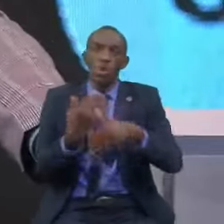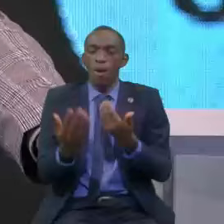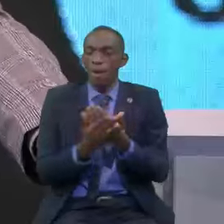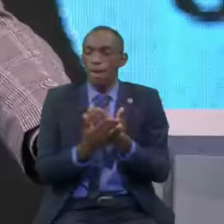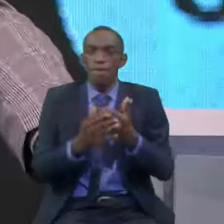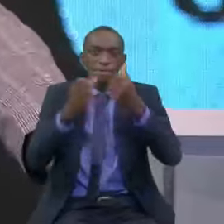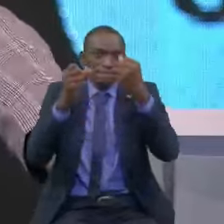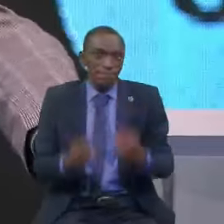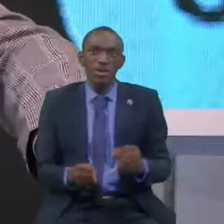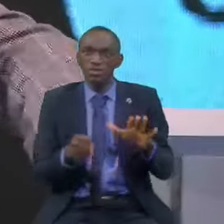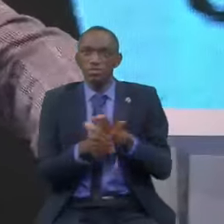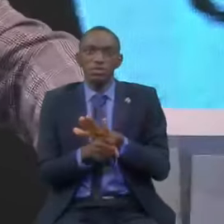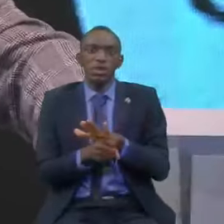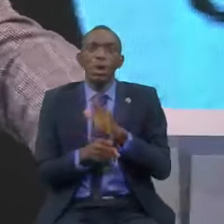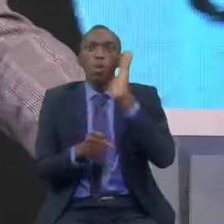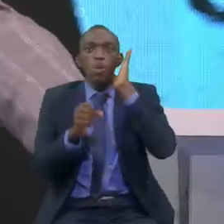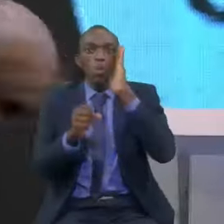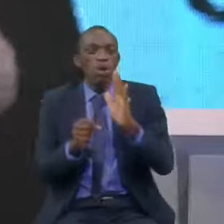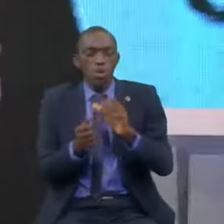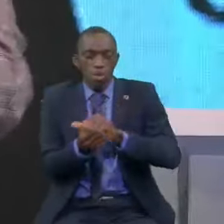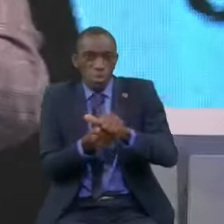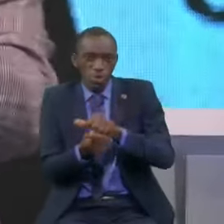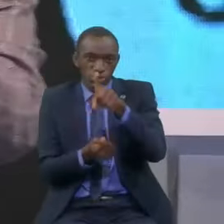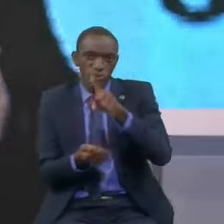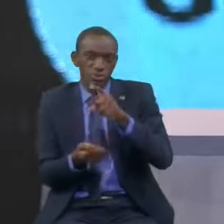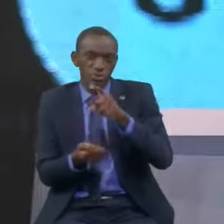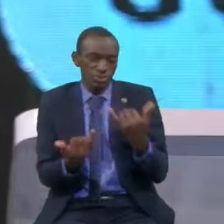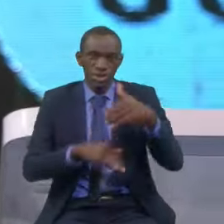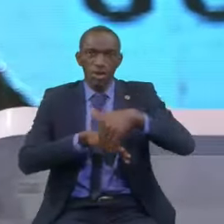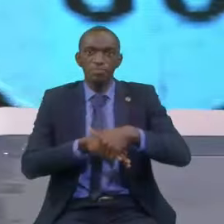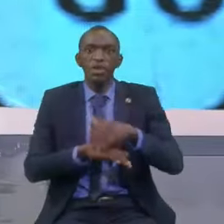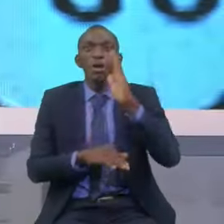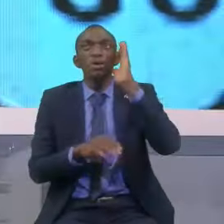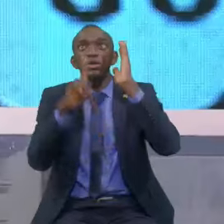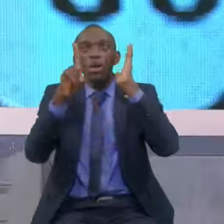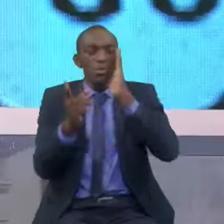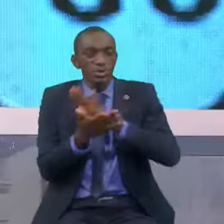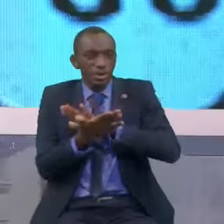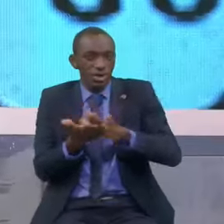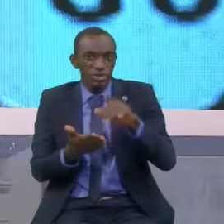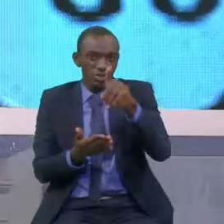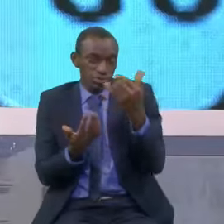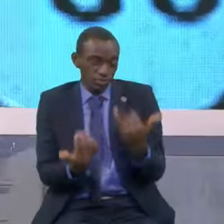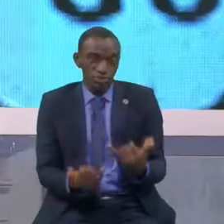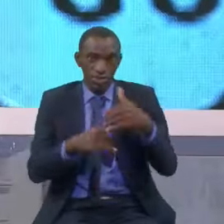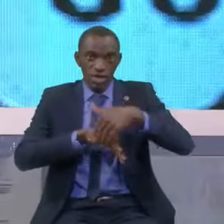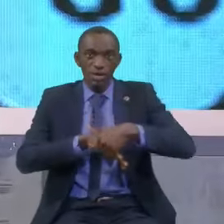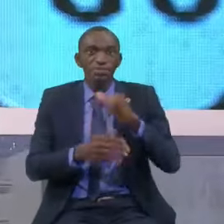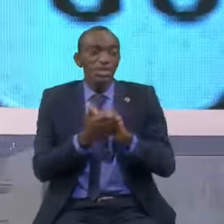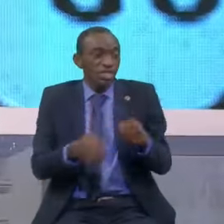tonight, will so cleanse you tonight, that even an angel will not